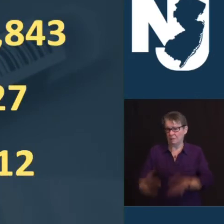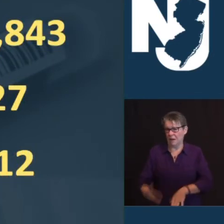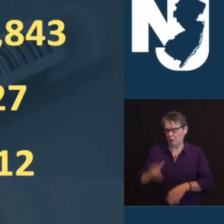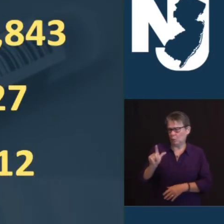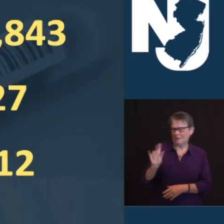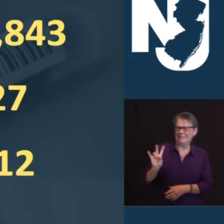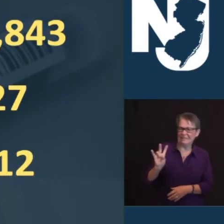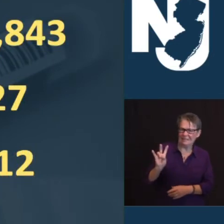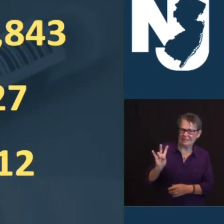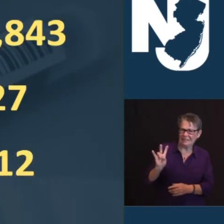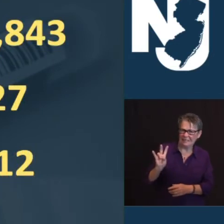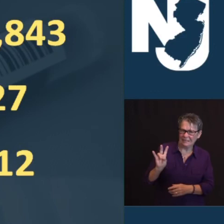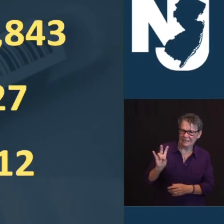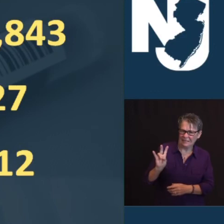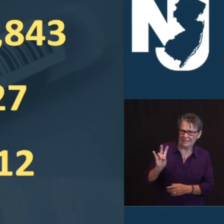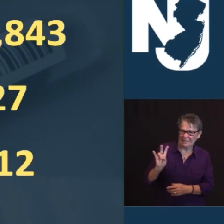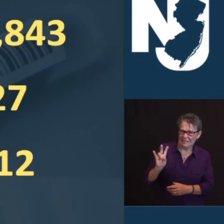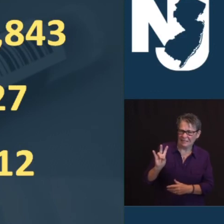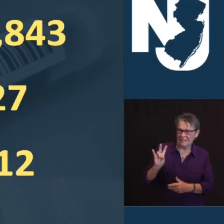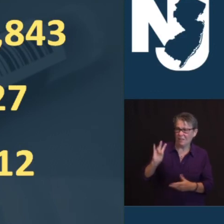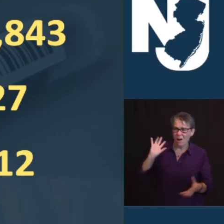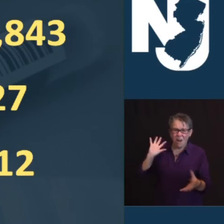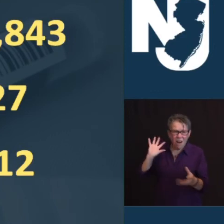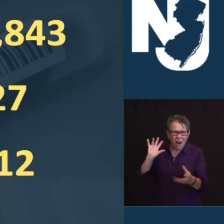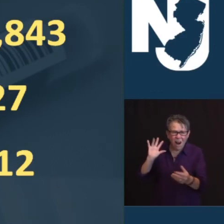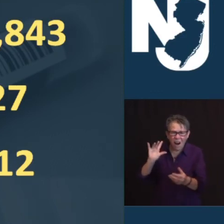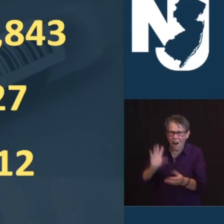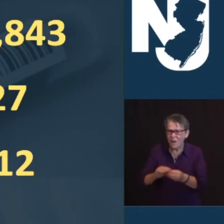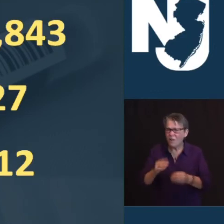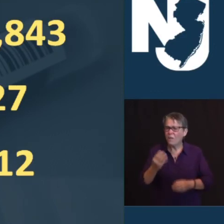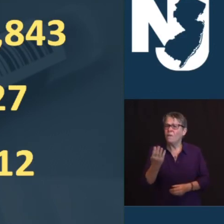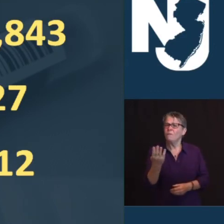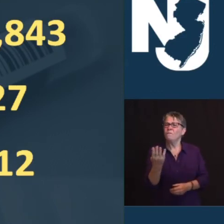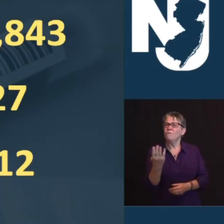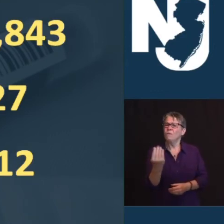COVID-related complications. That brings our statewide total confirmed to